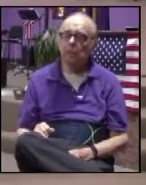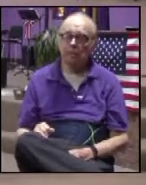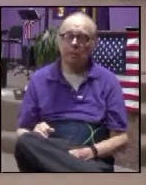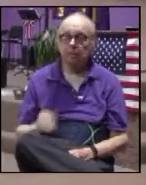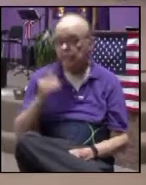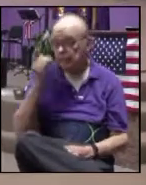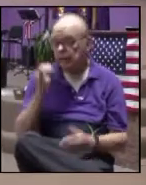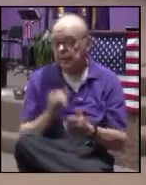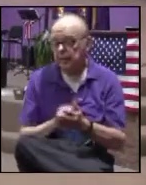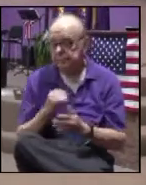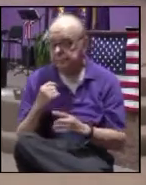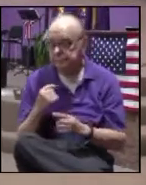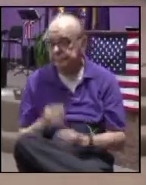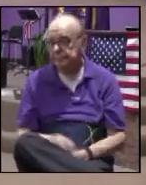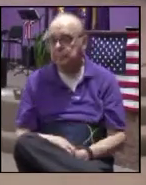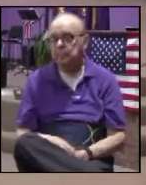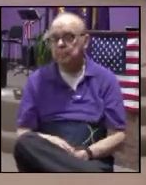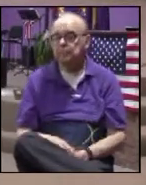Understand?